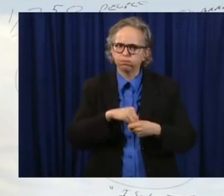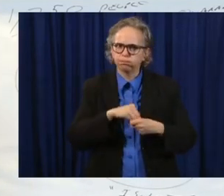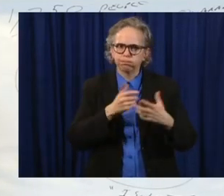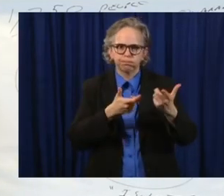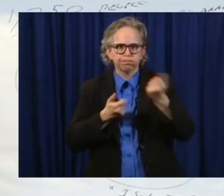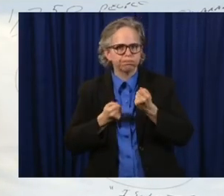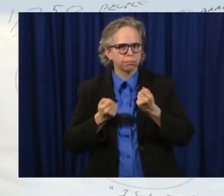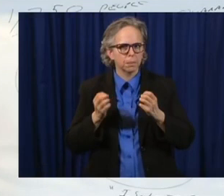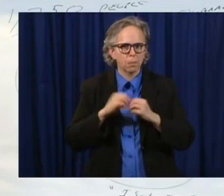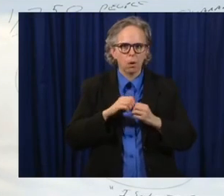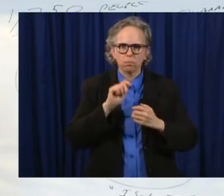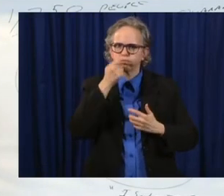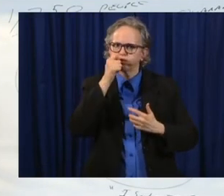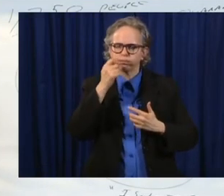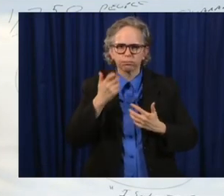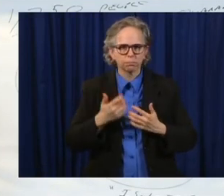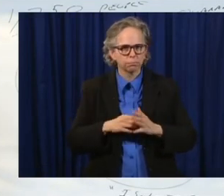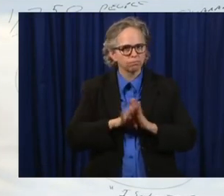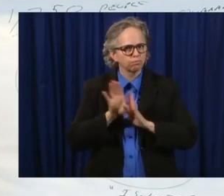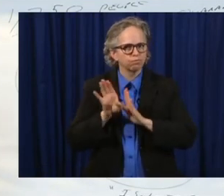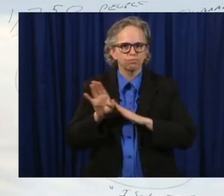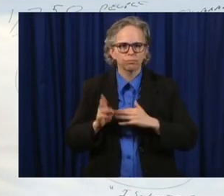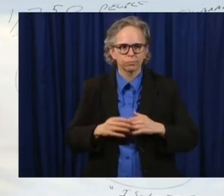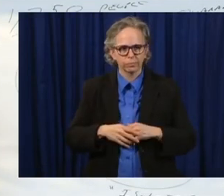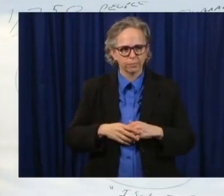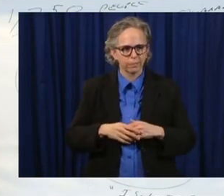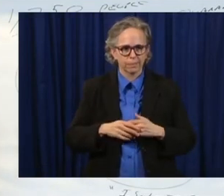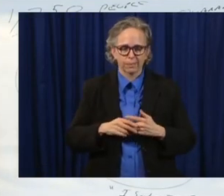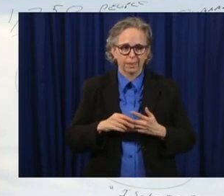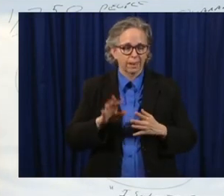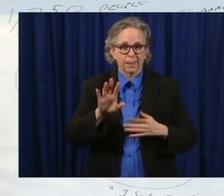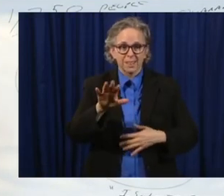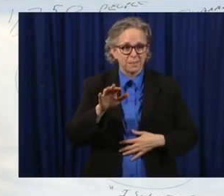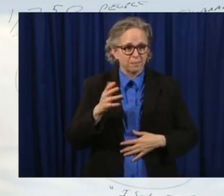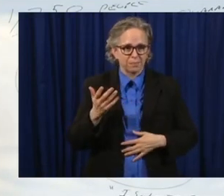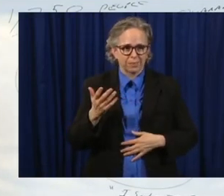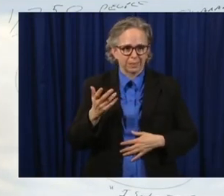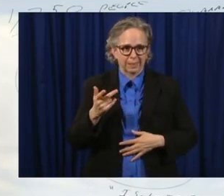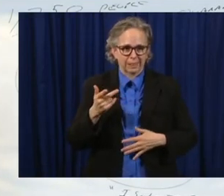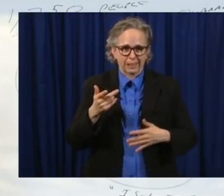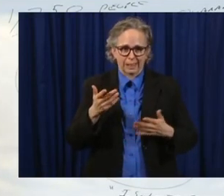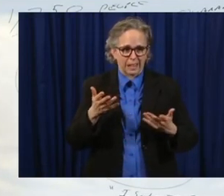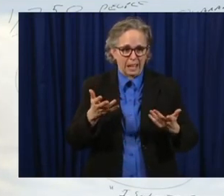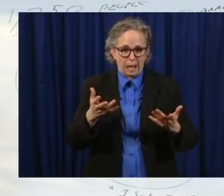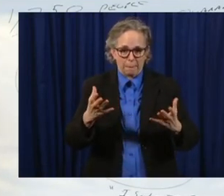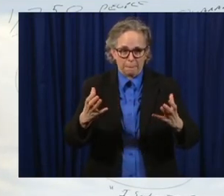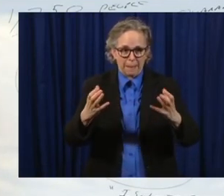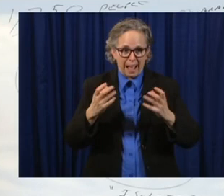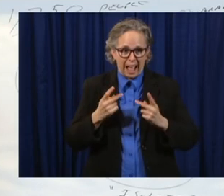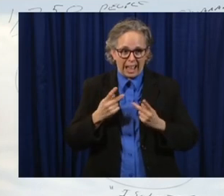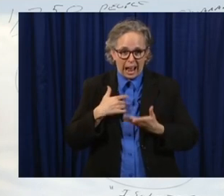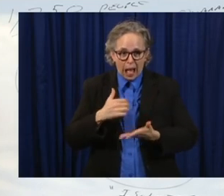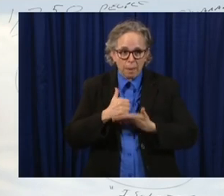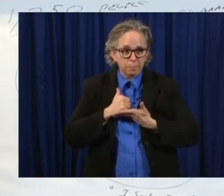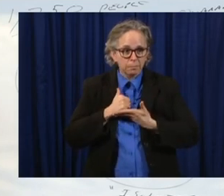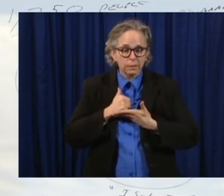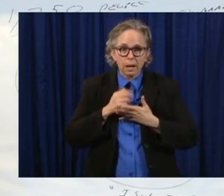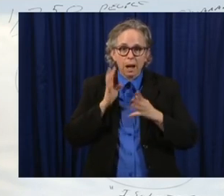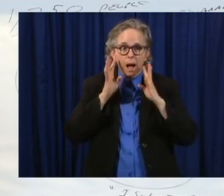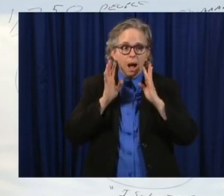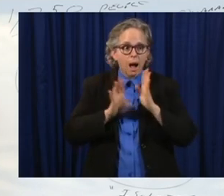of, I don't know, justice that they were back and helped put this together with two programs